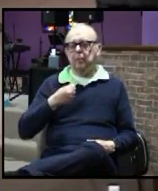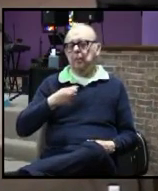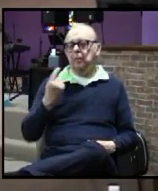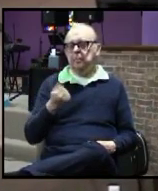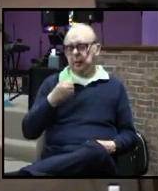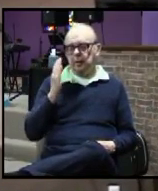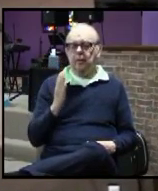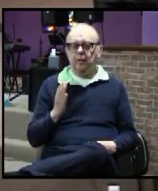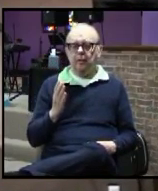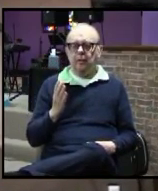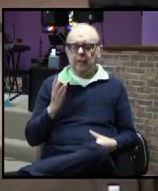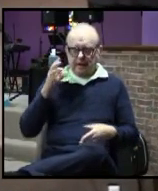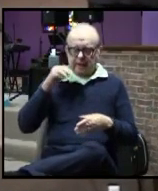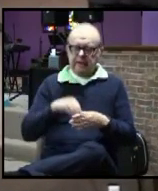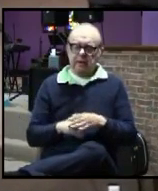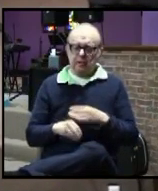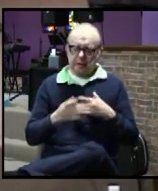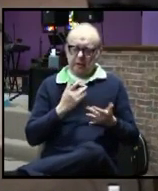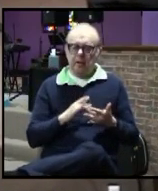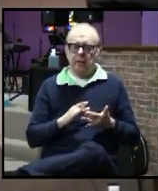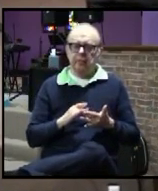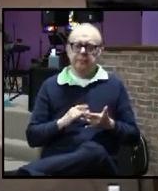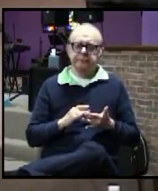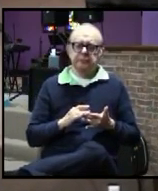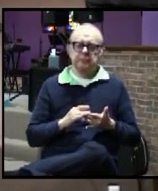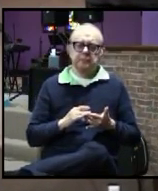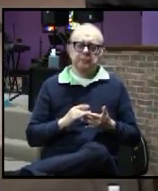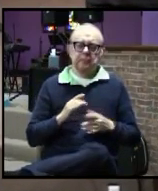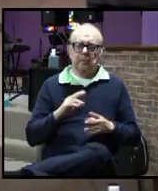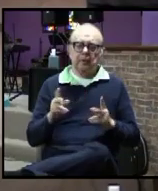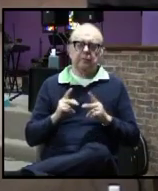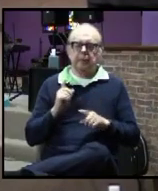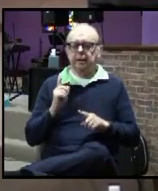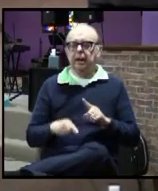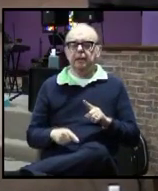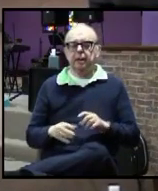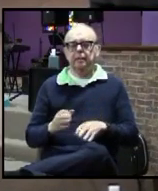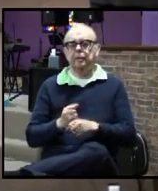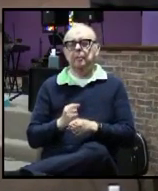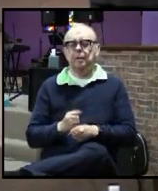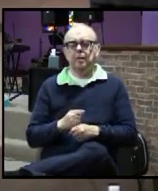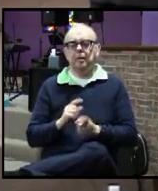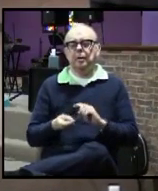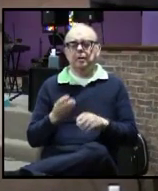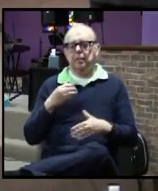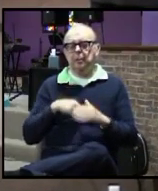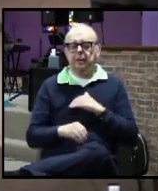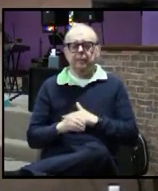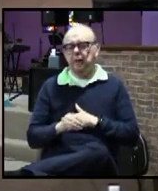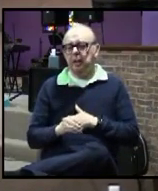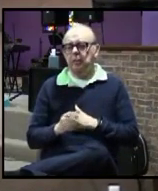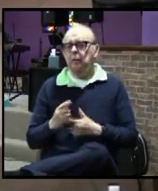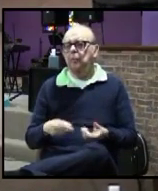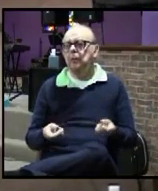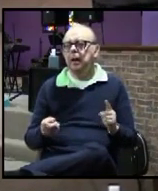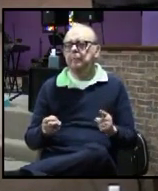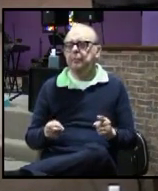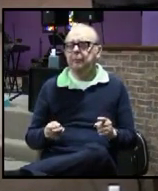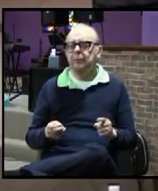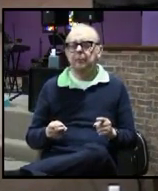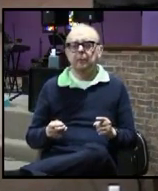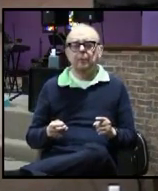God can get in there on the inside in the deep places that we can't get to. And he changes us on the inside. And what happens when he changes us on the